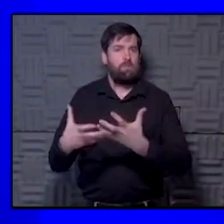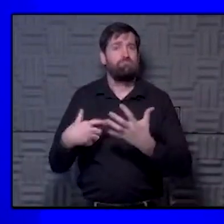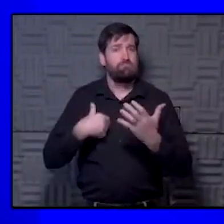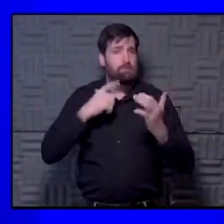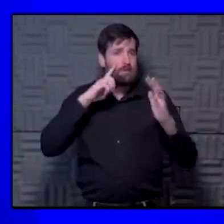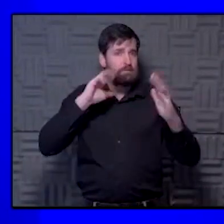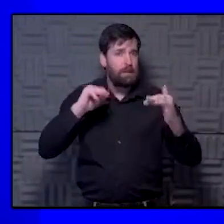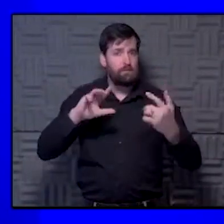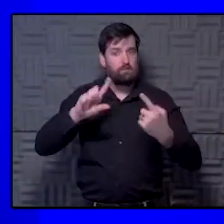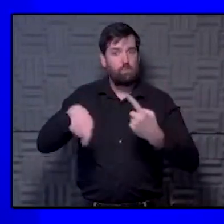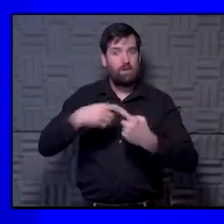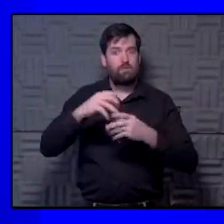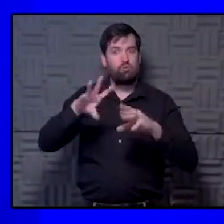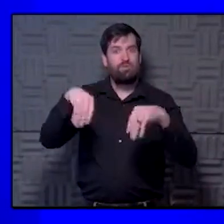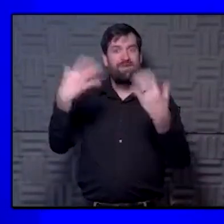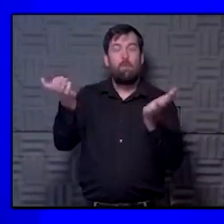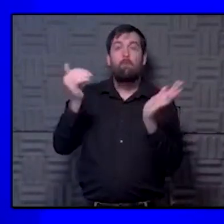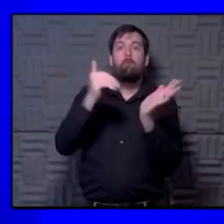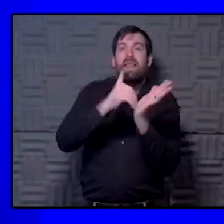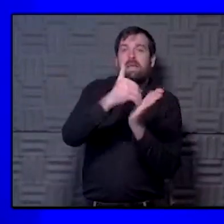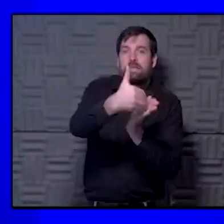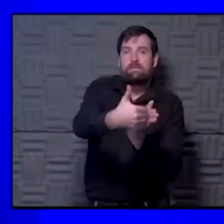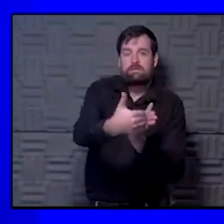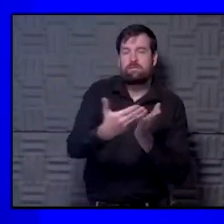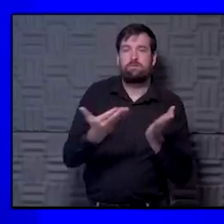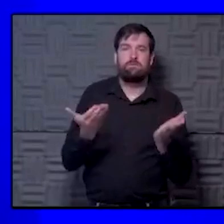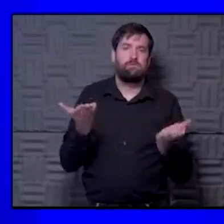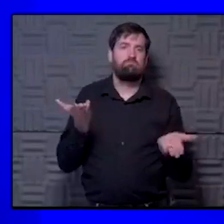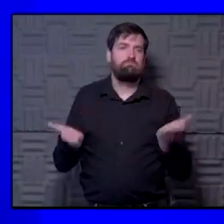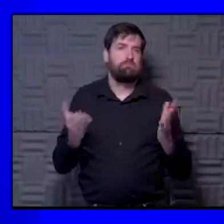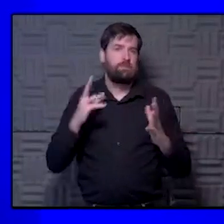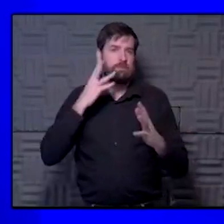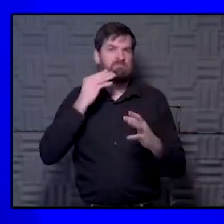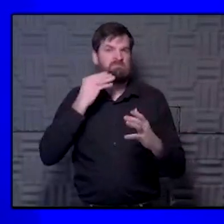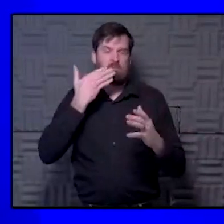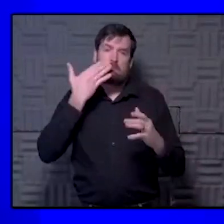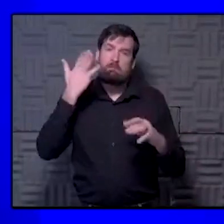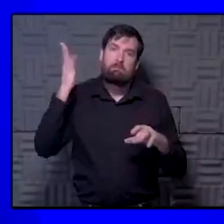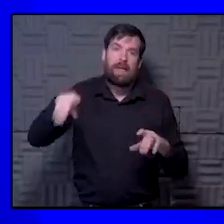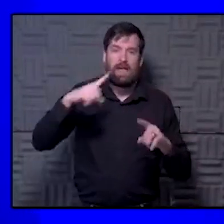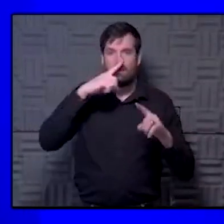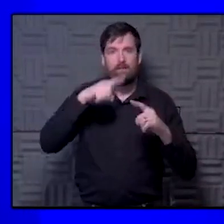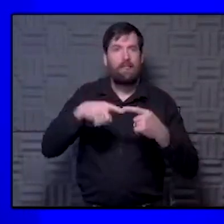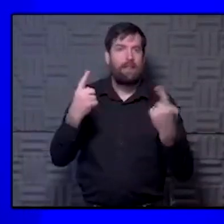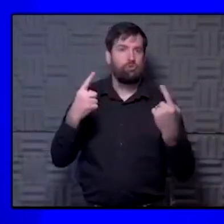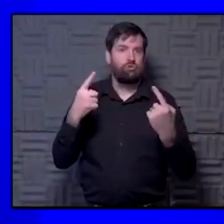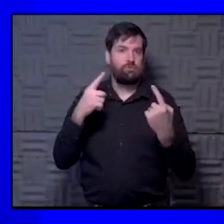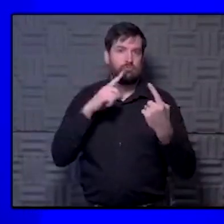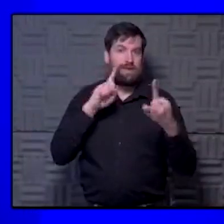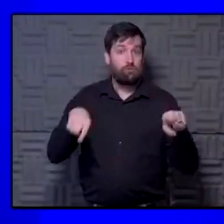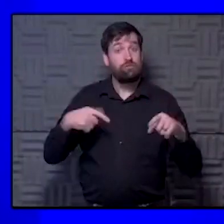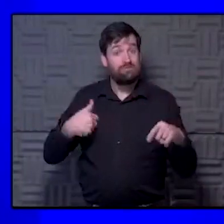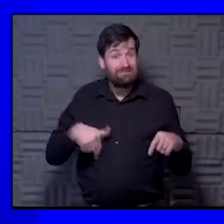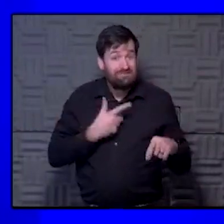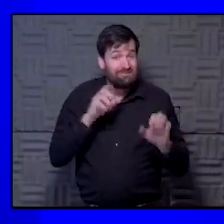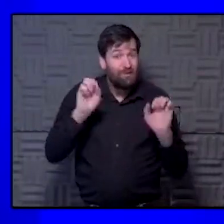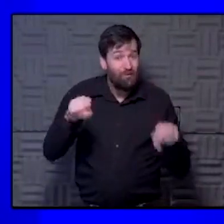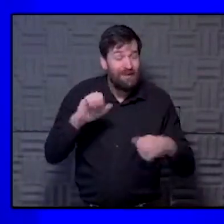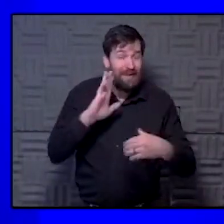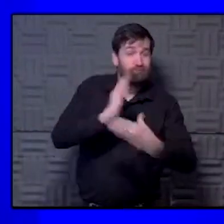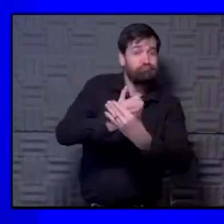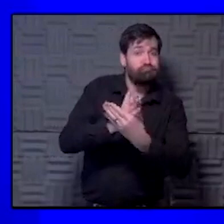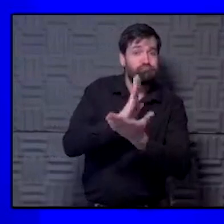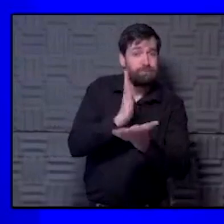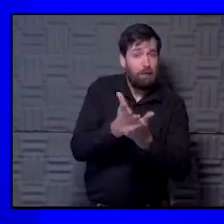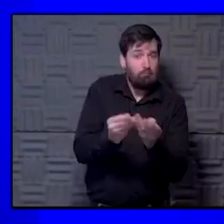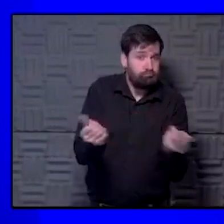expect, is that when you give millions, maybe you will have some anaphylactic reactions, bad allergic reactions, that we can intervene on, by the way. And